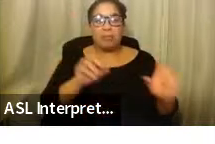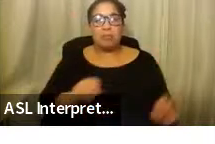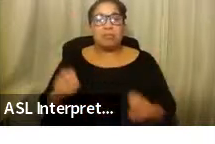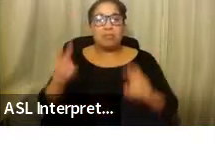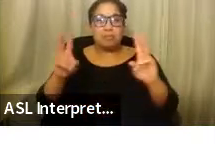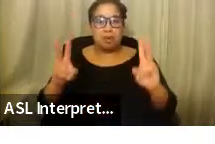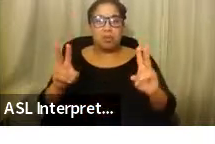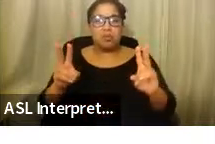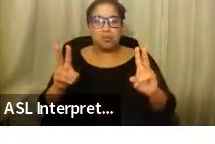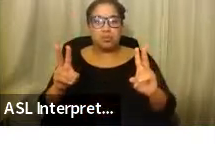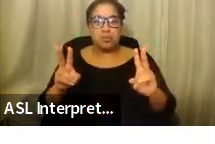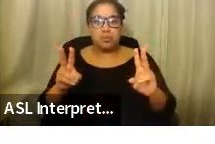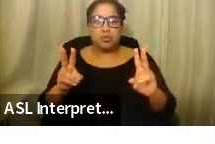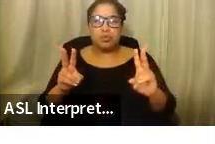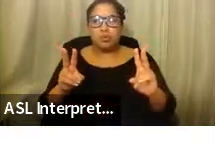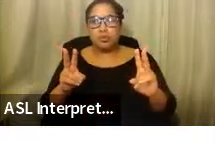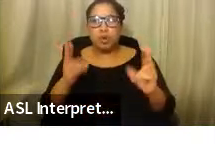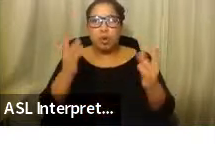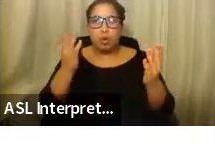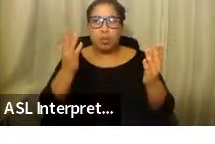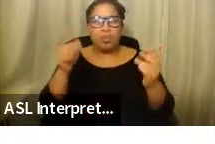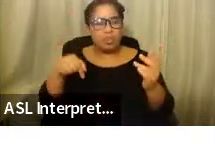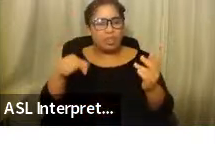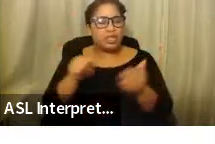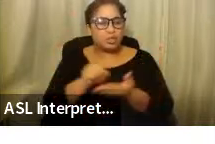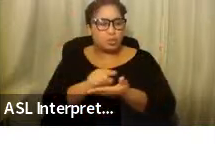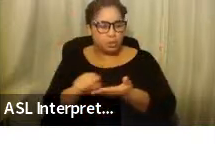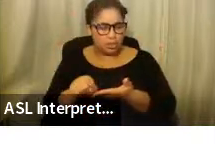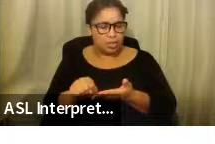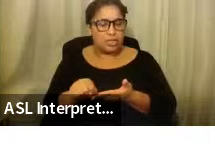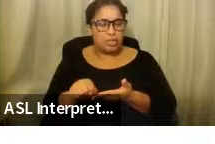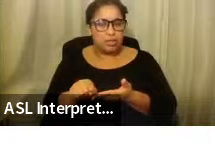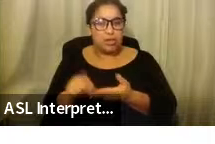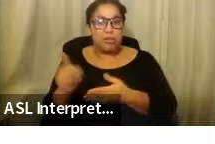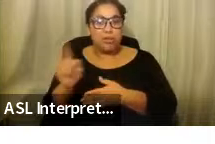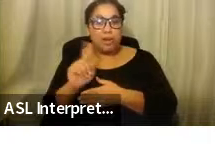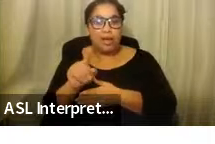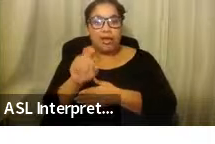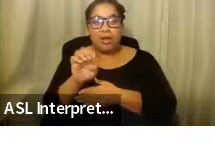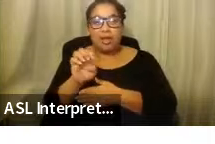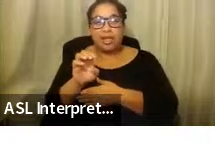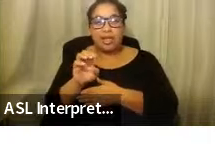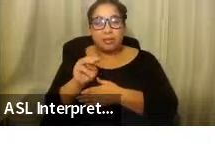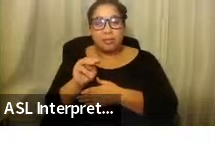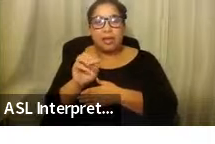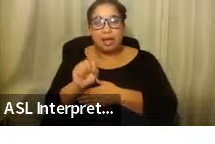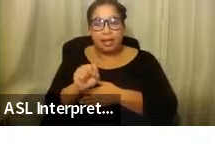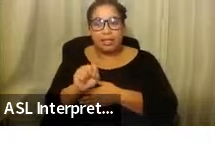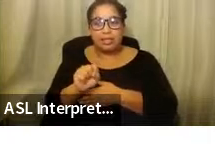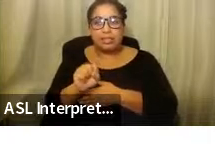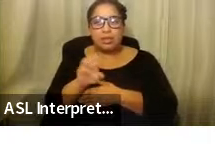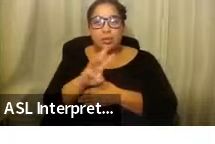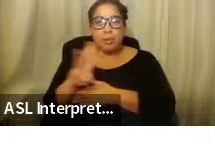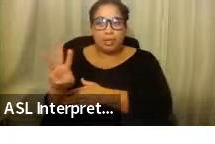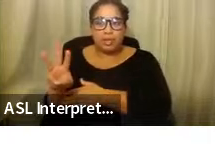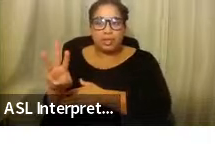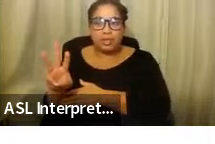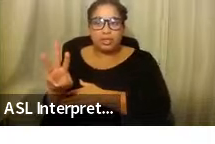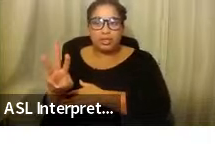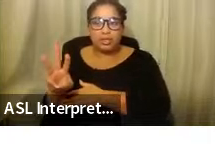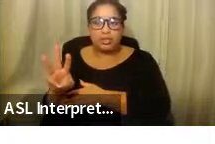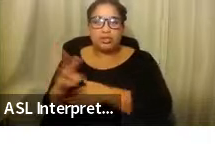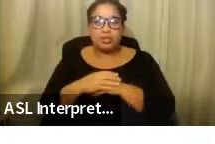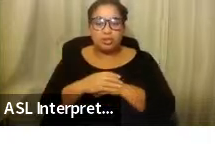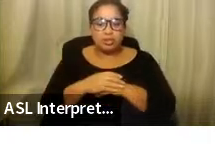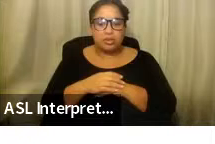posted ideally sometime this week on the EMS webpage. And we will work